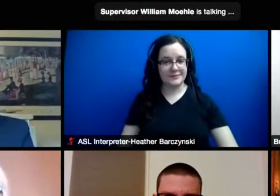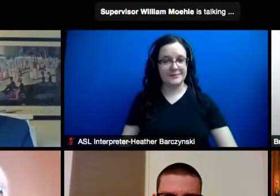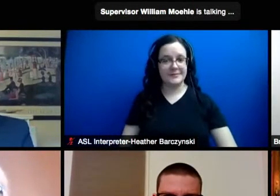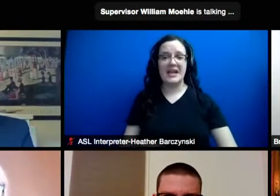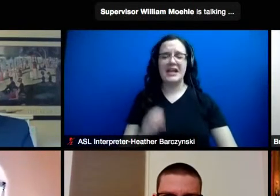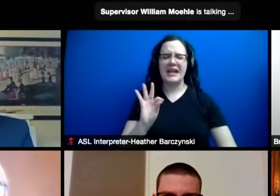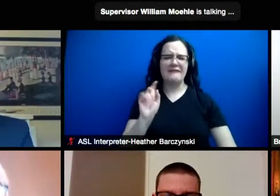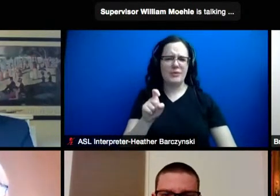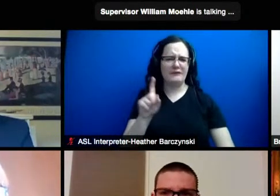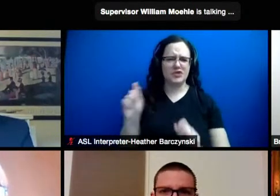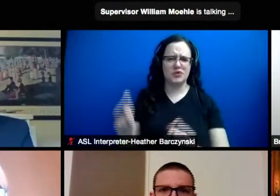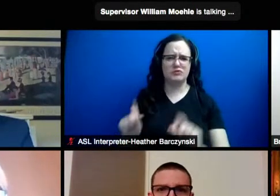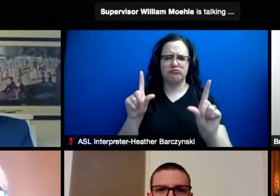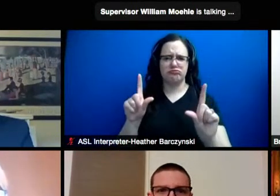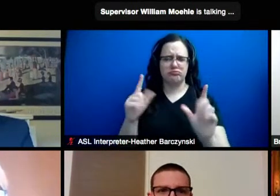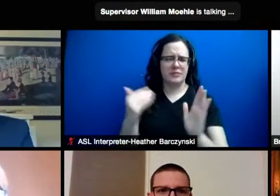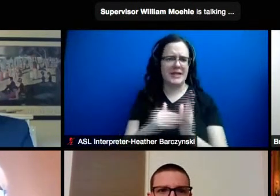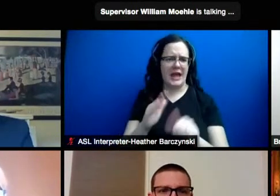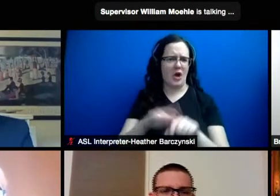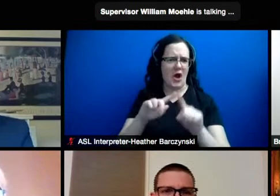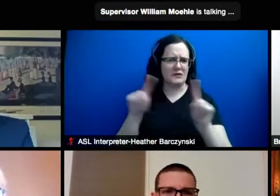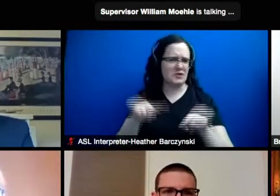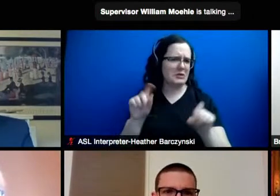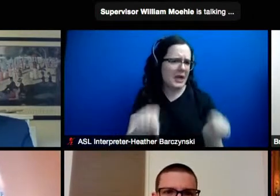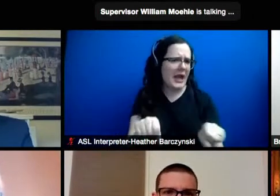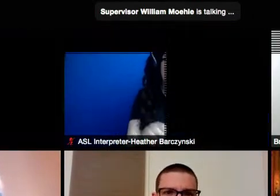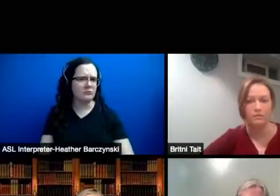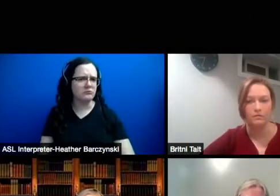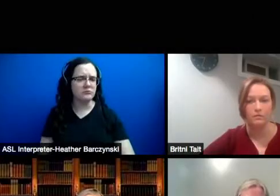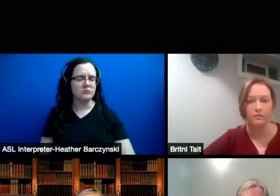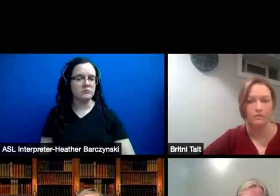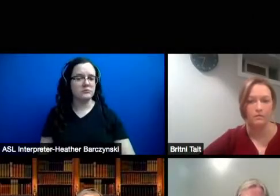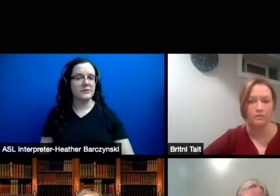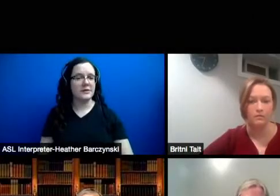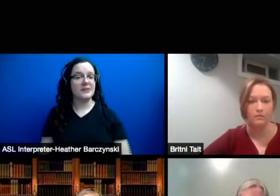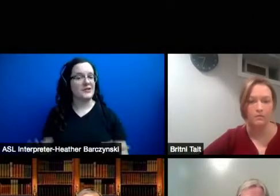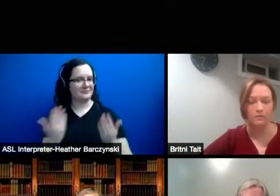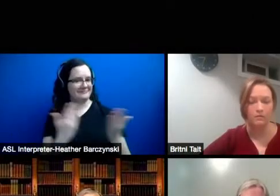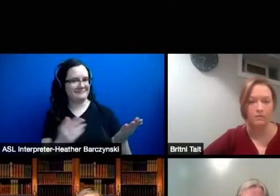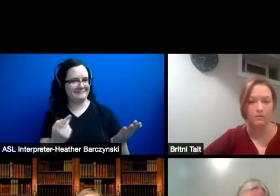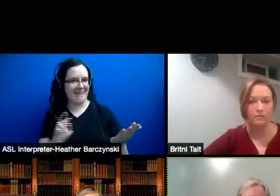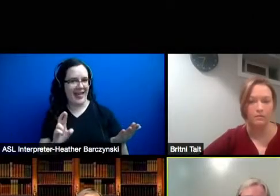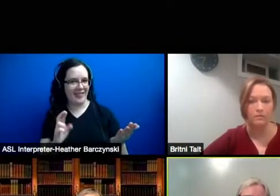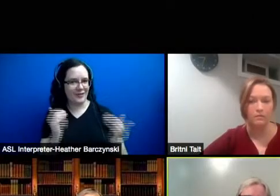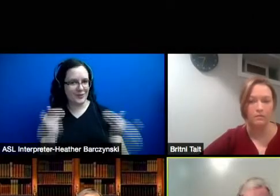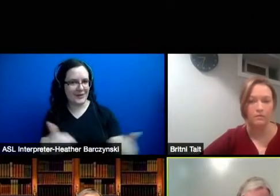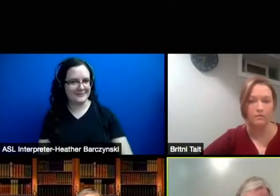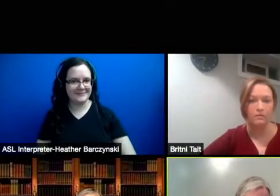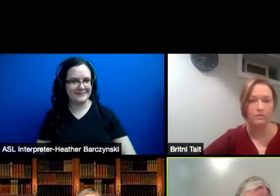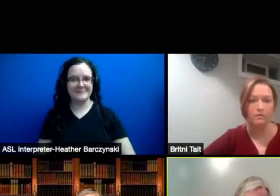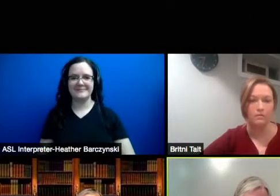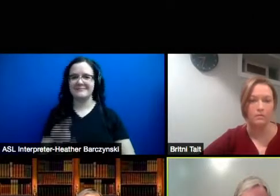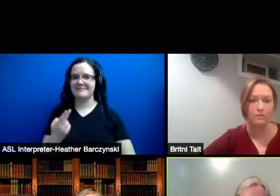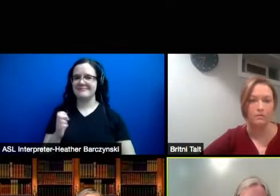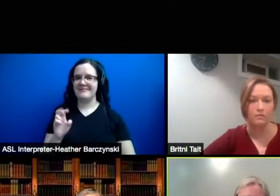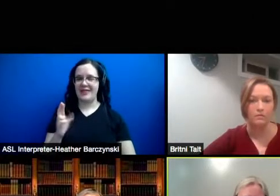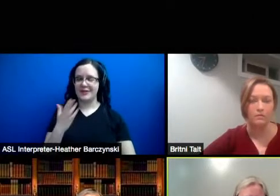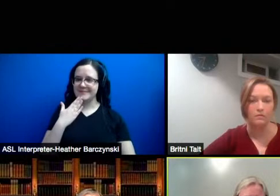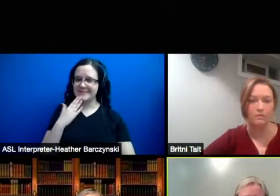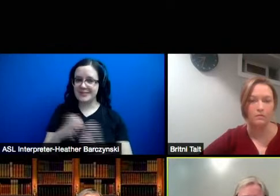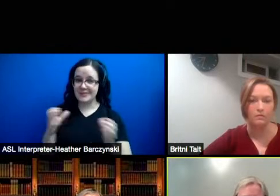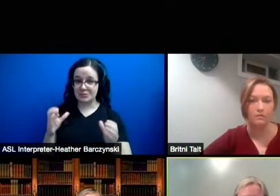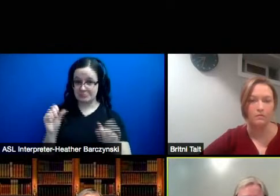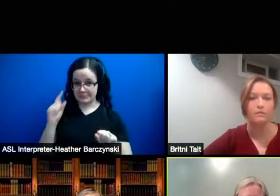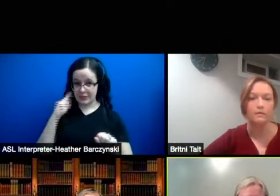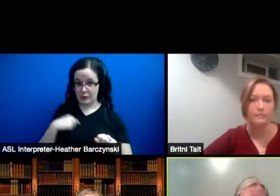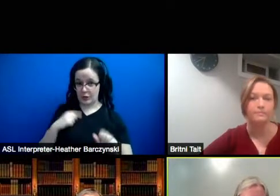something back up on the screen, go ahead and do it. But Heather, go ahead, please. Okay, thank you so much. Can you hear me all